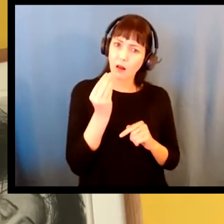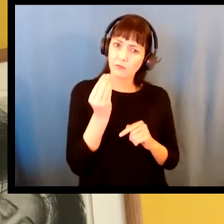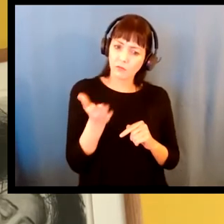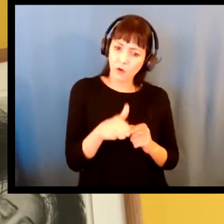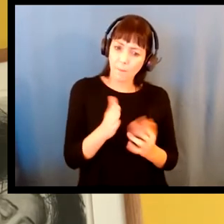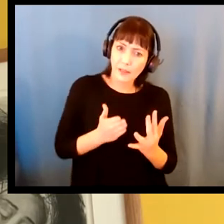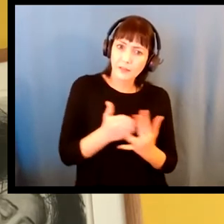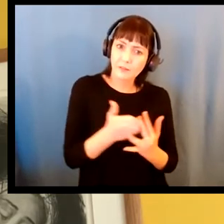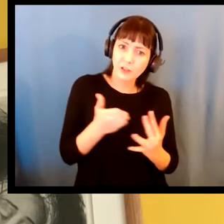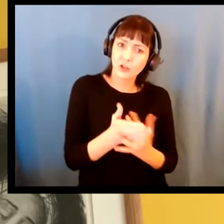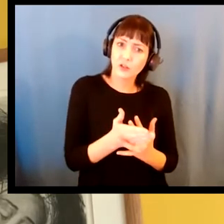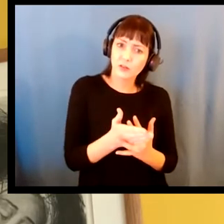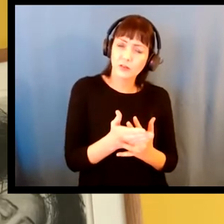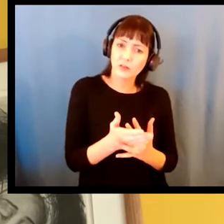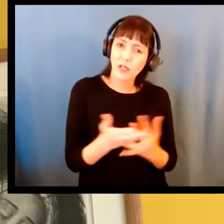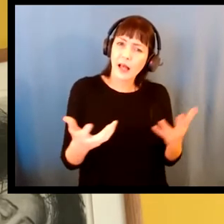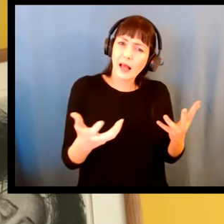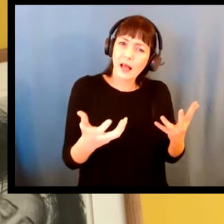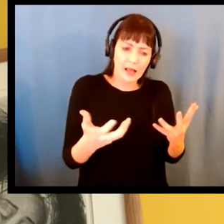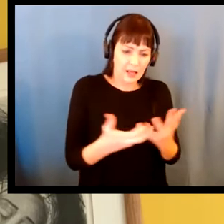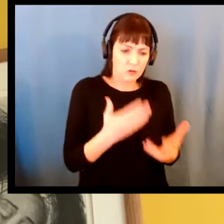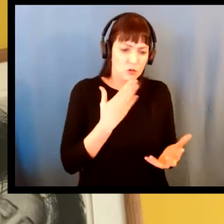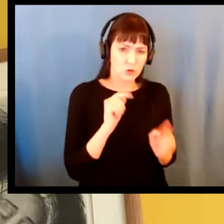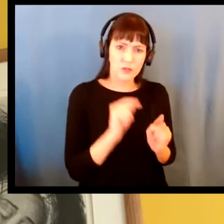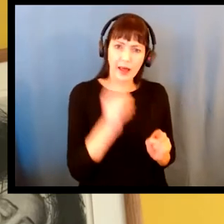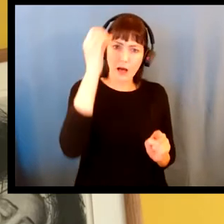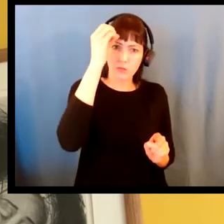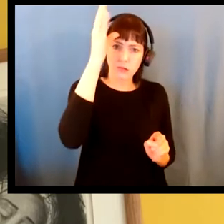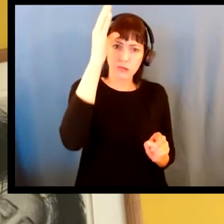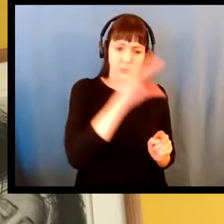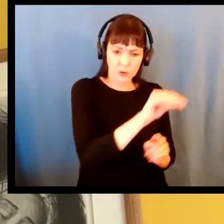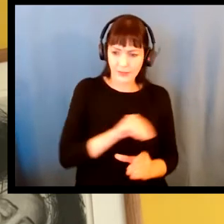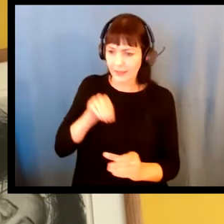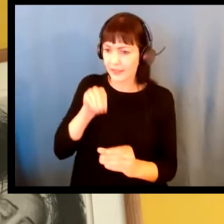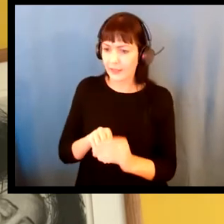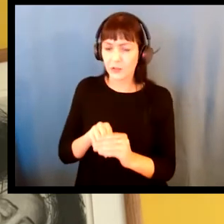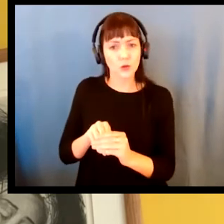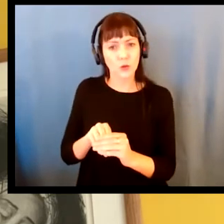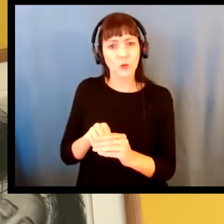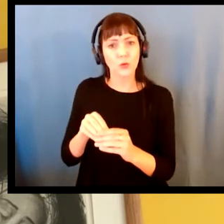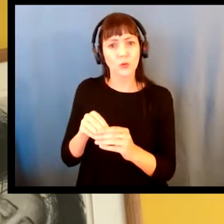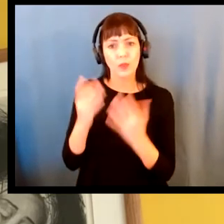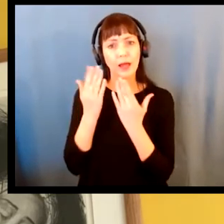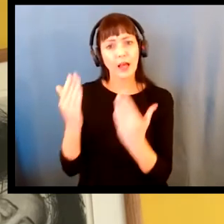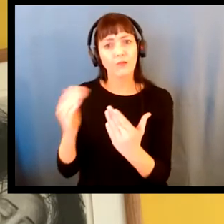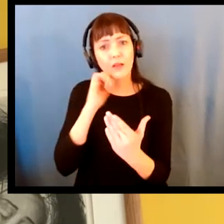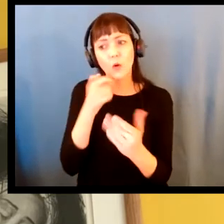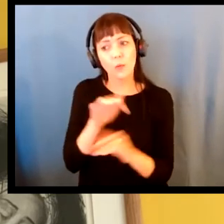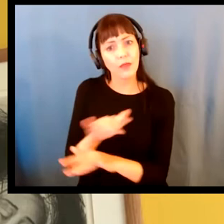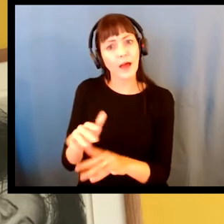short-lived interventions, be translated into a new permanent gallery at the heart of Wellcome Collection that would be in place for at least 10